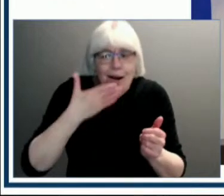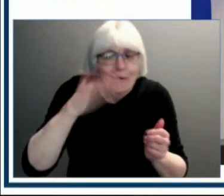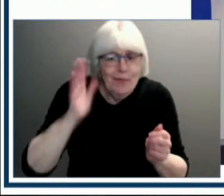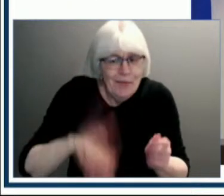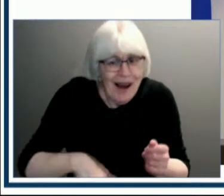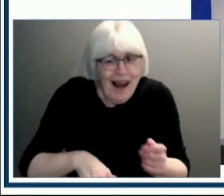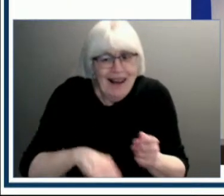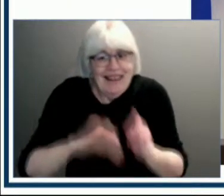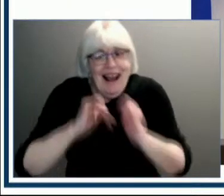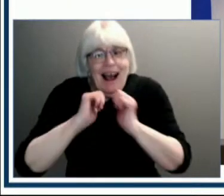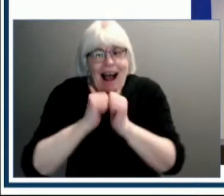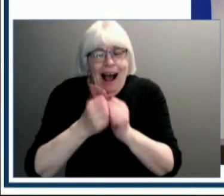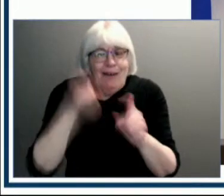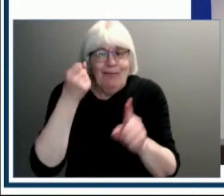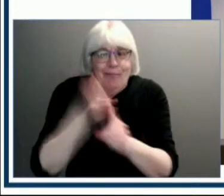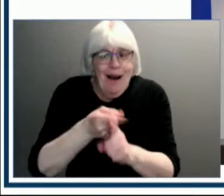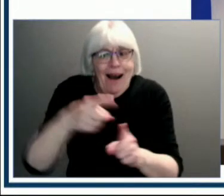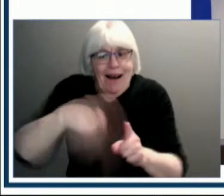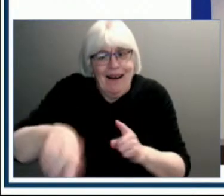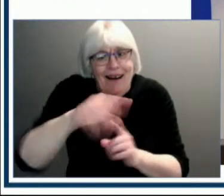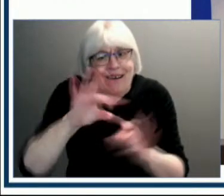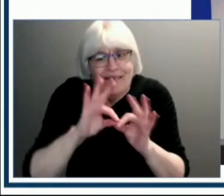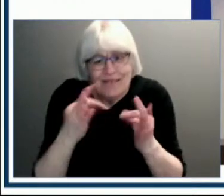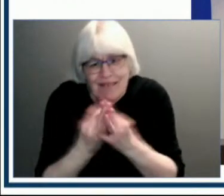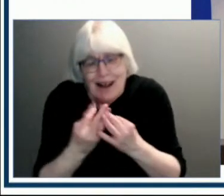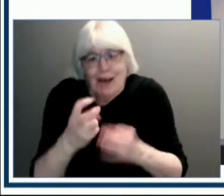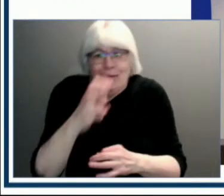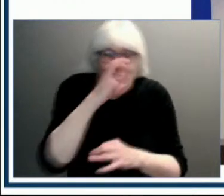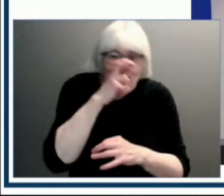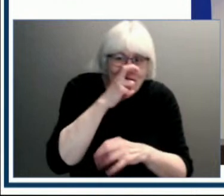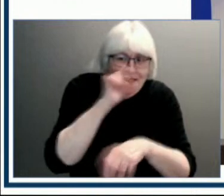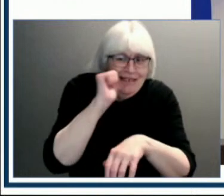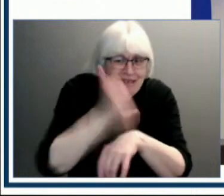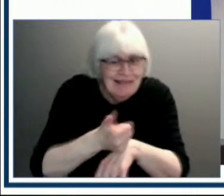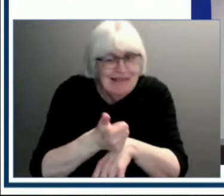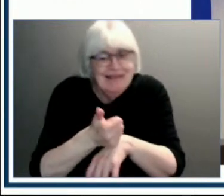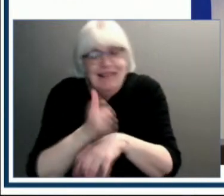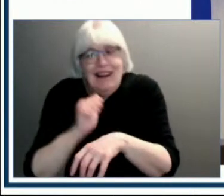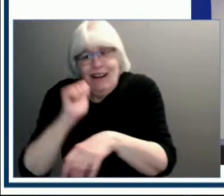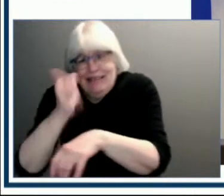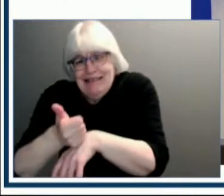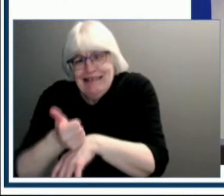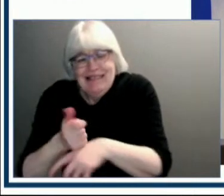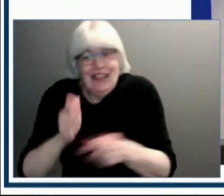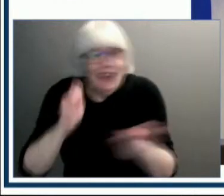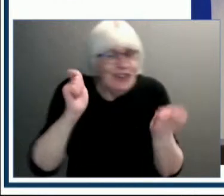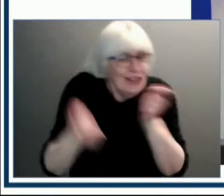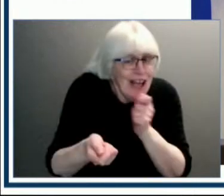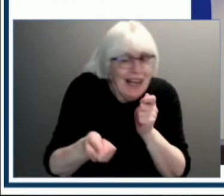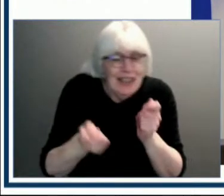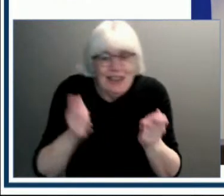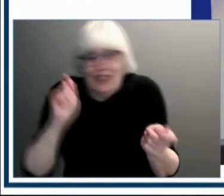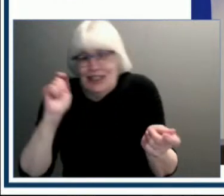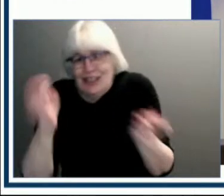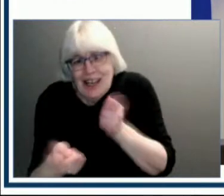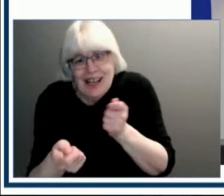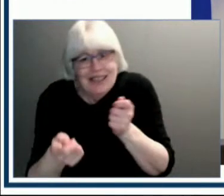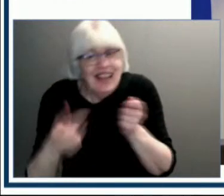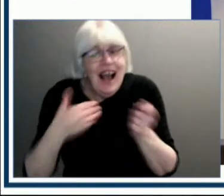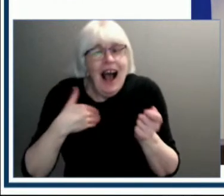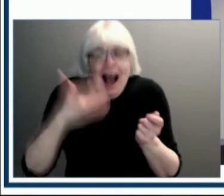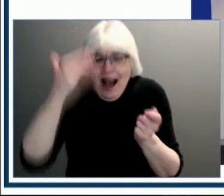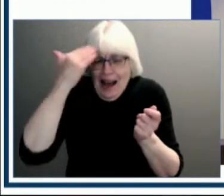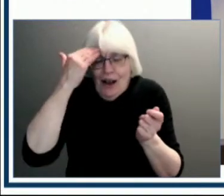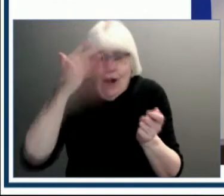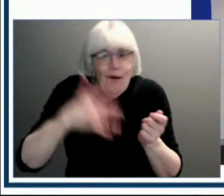of the restrictions that we have to impose and the changes that have to happen. There's a broad range of impacts,